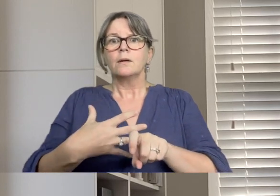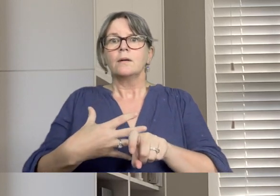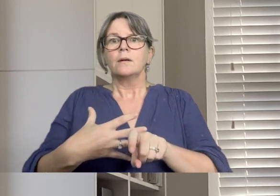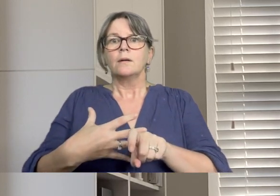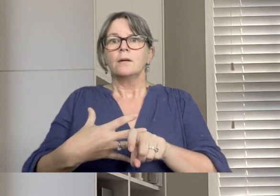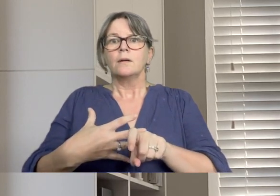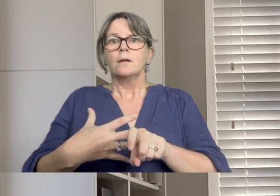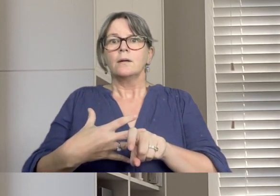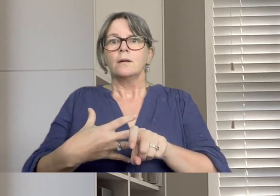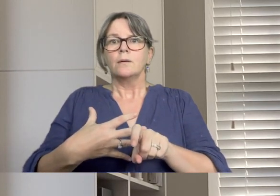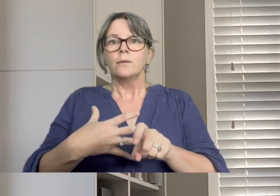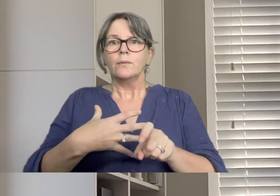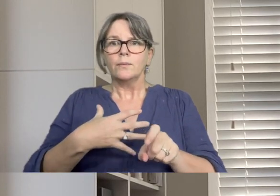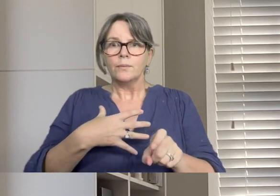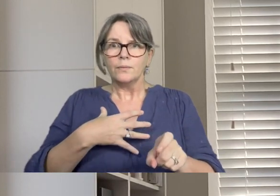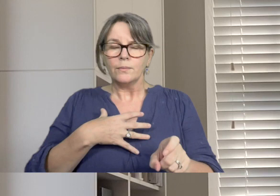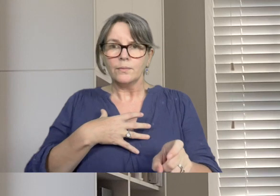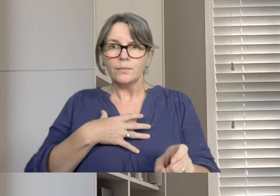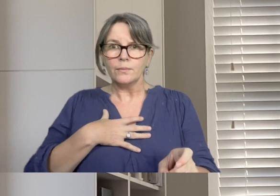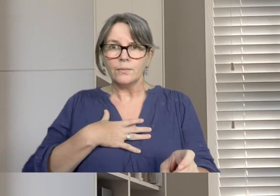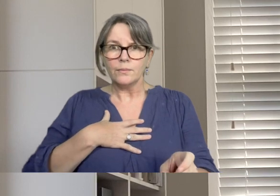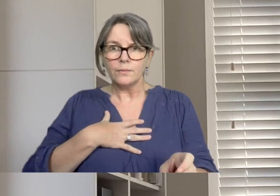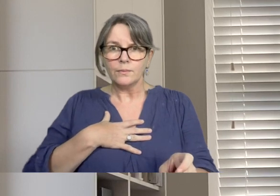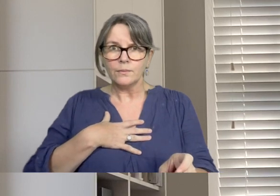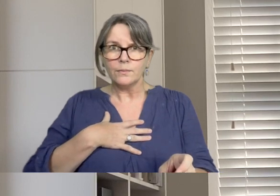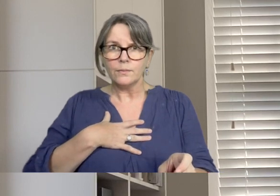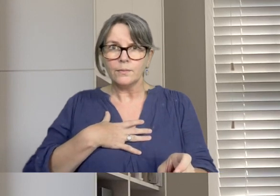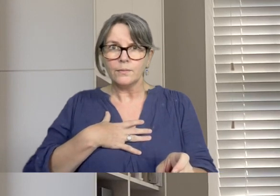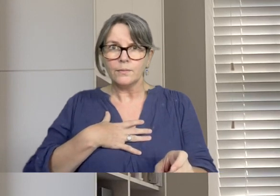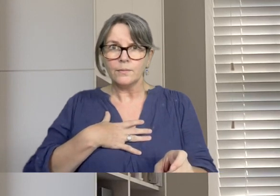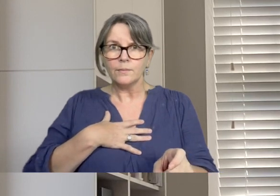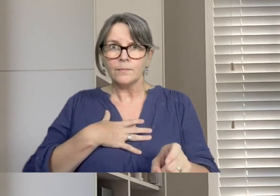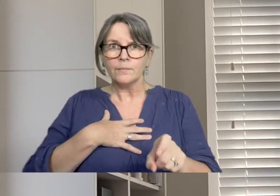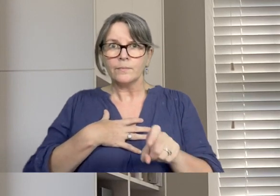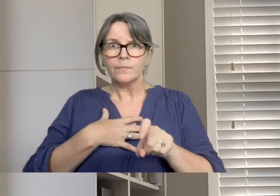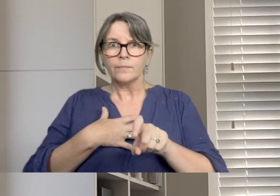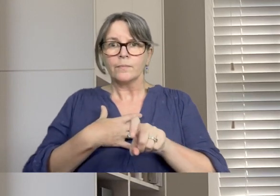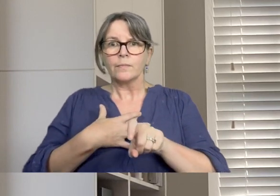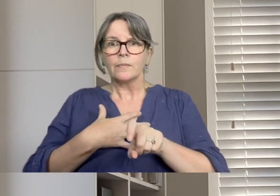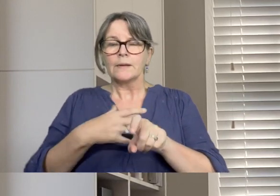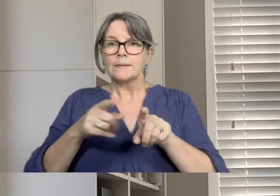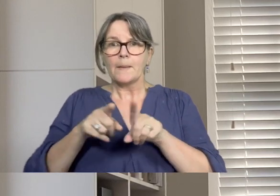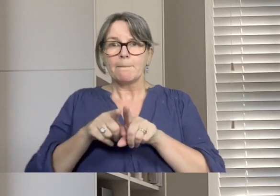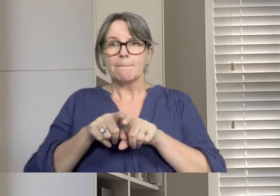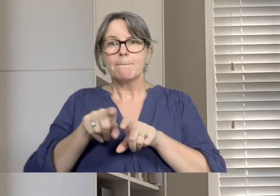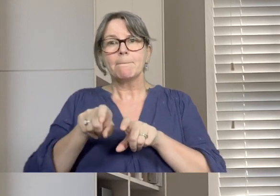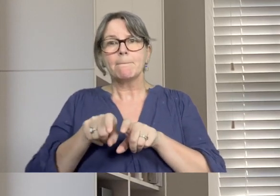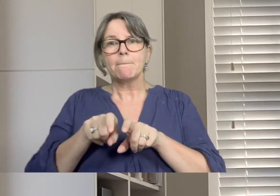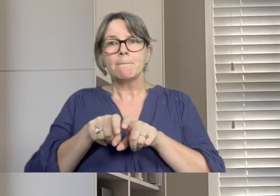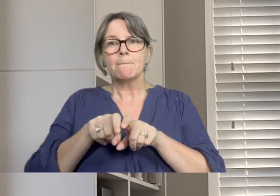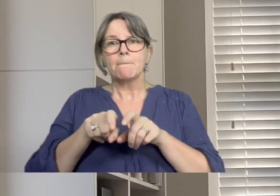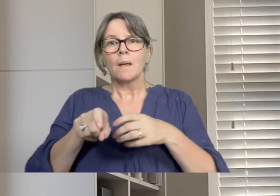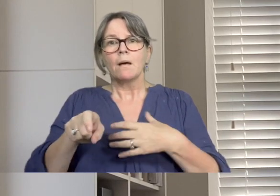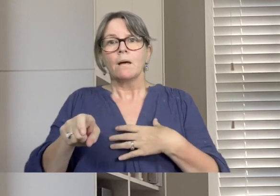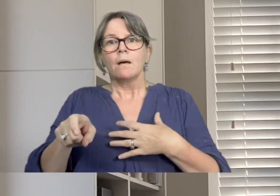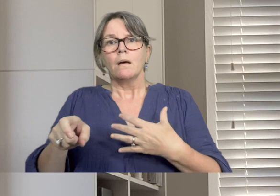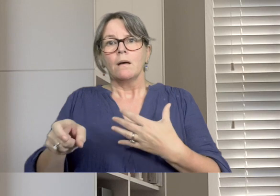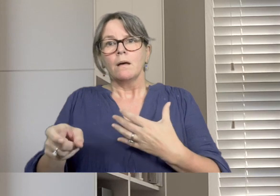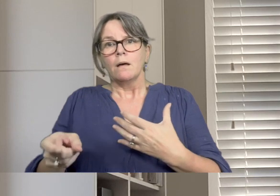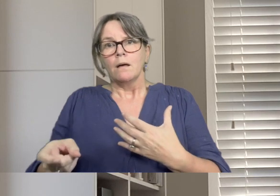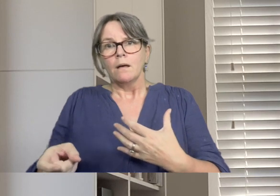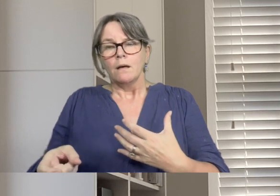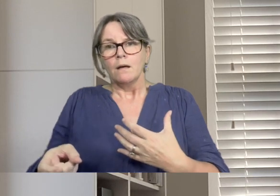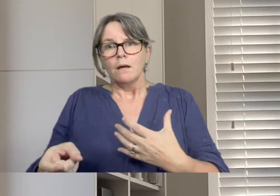the center stays strong. As we breathe out, the belly button draws down and we're drawing that knee back in.